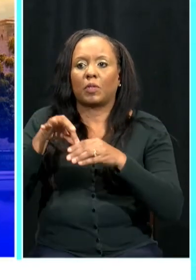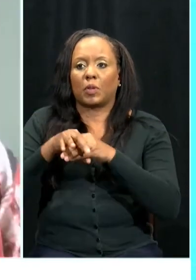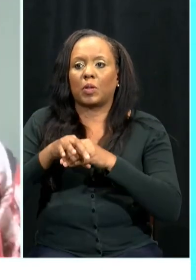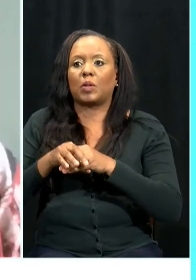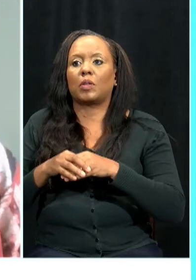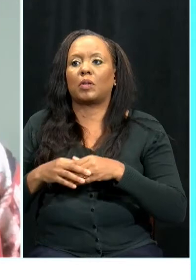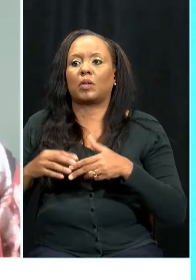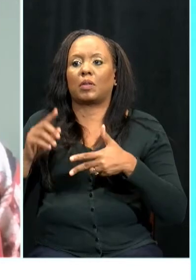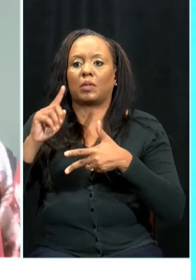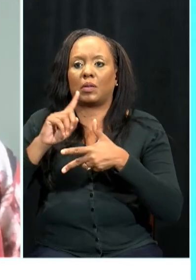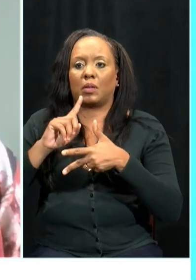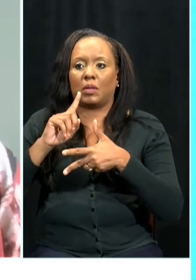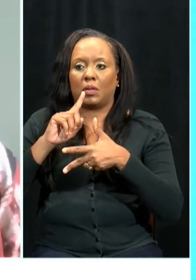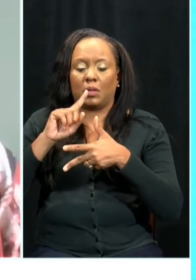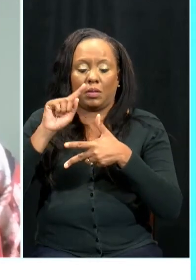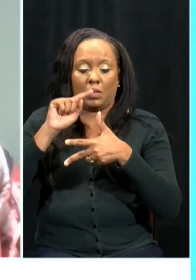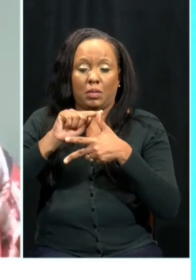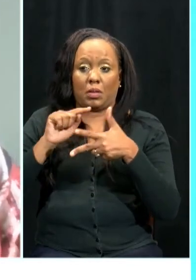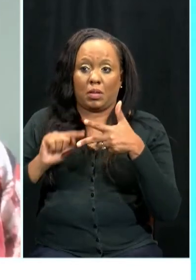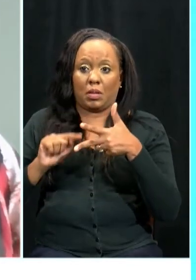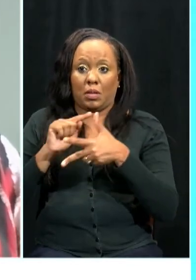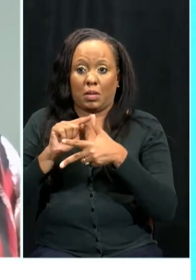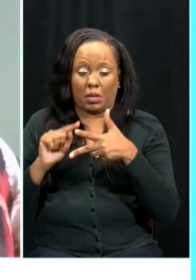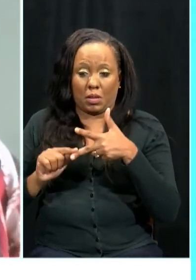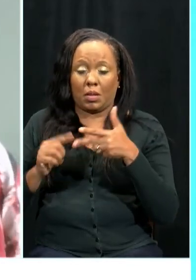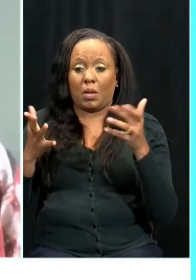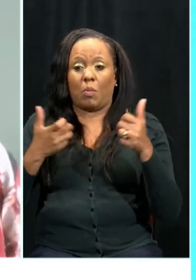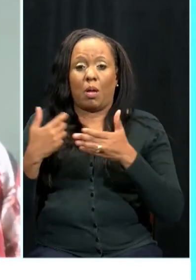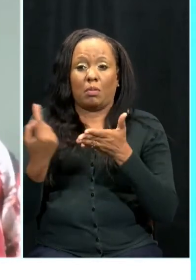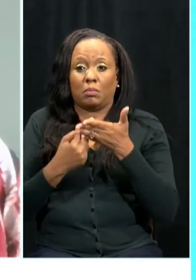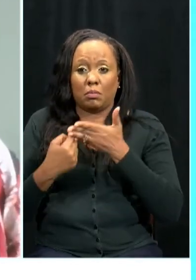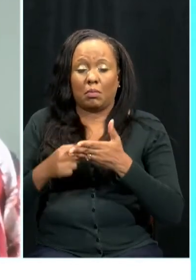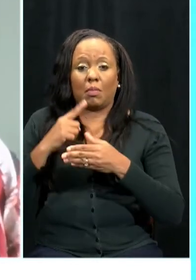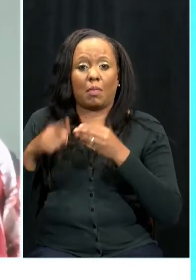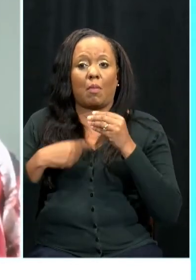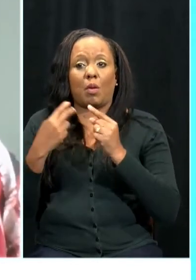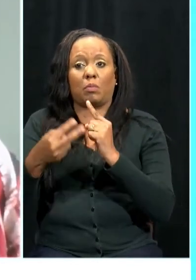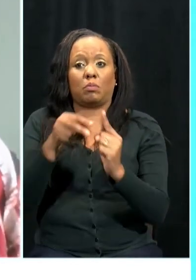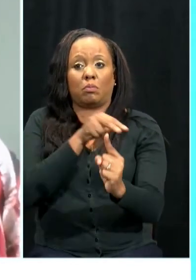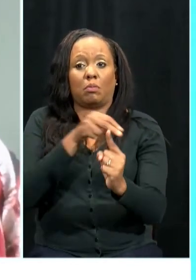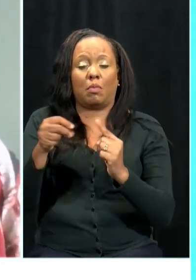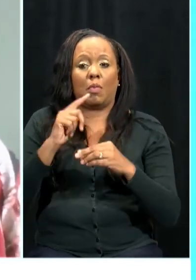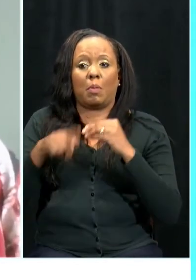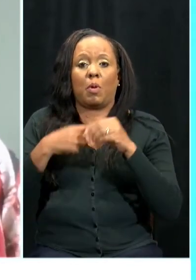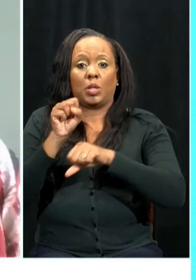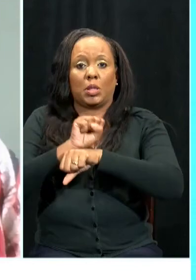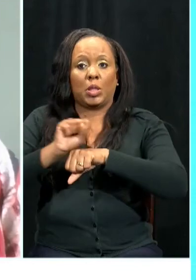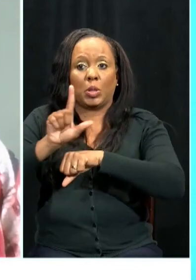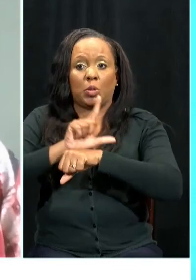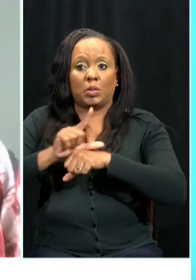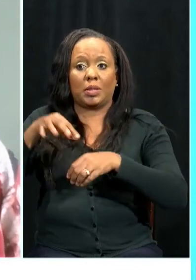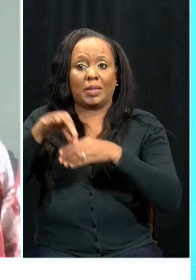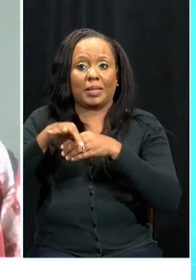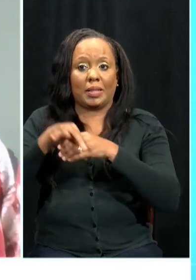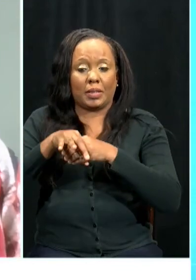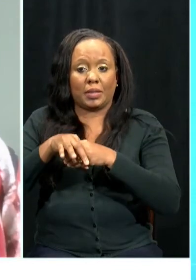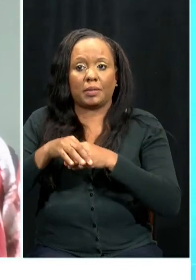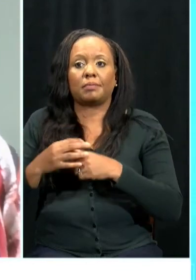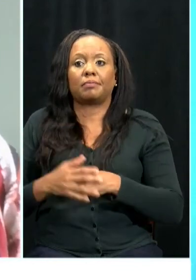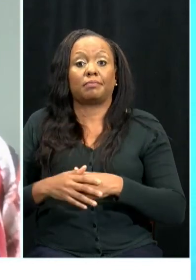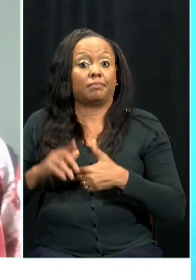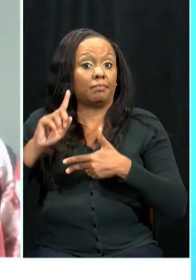Dr. Joseph, I'm going to come to you because I want to talk about your perspective on the St. Lucia election and how they got out the vote.